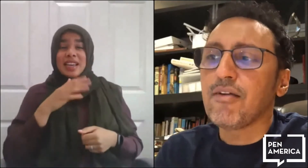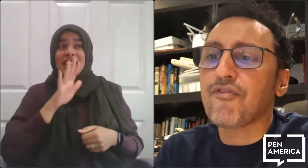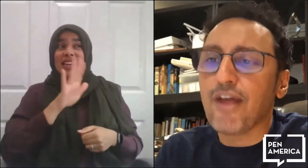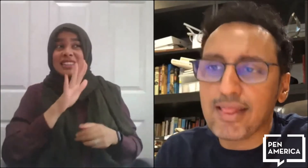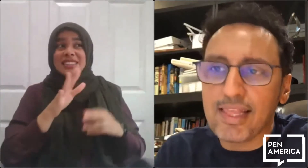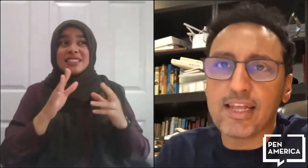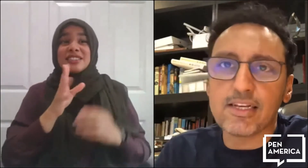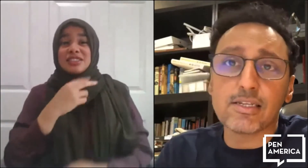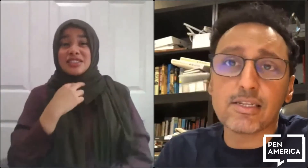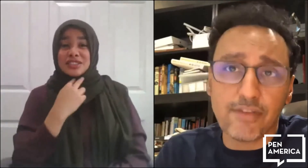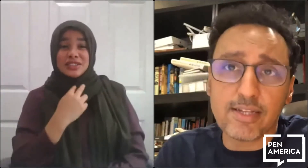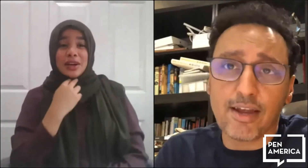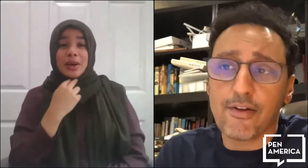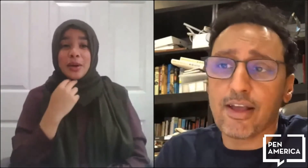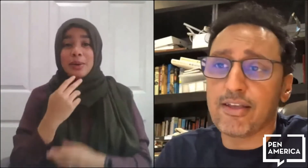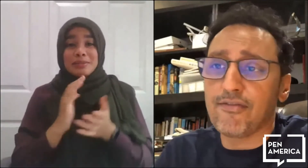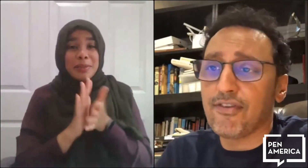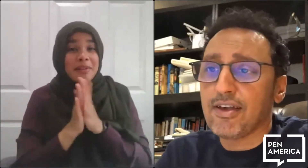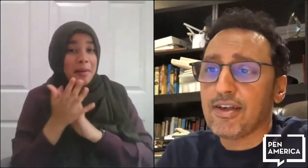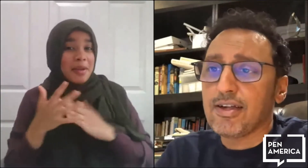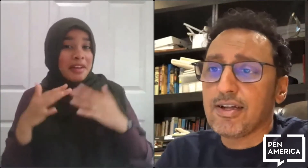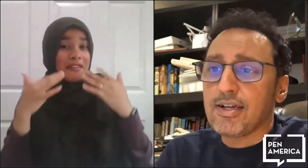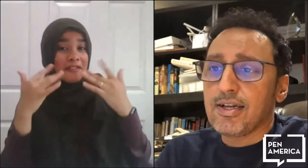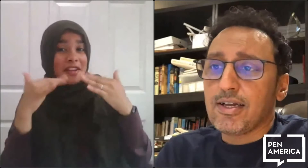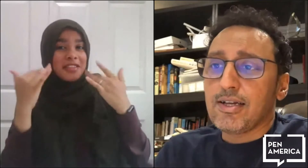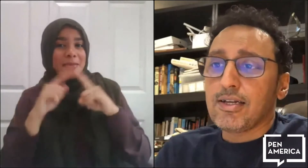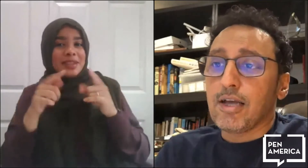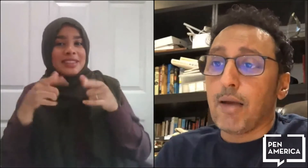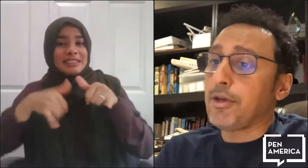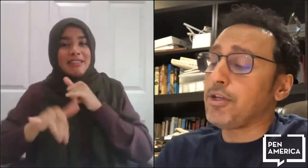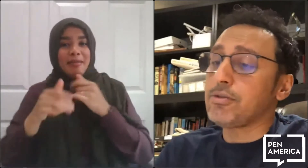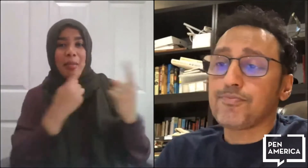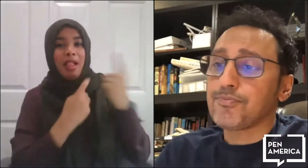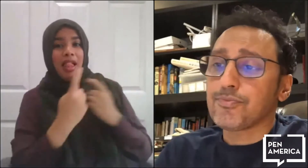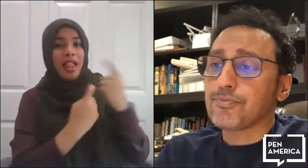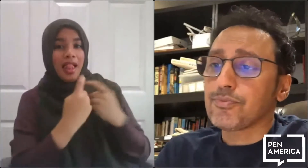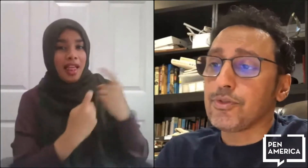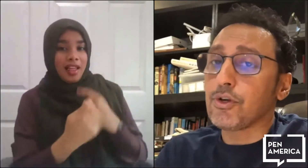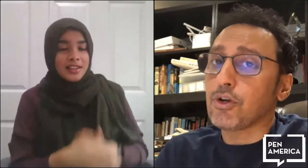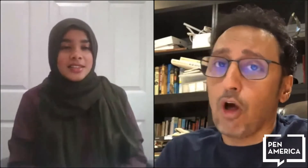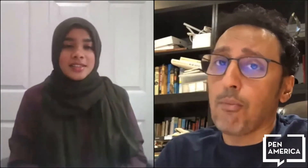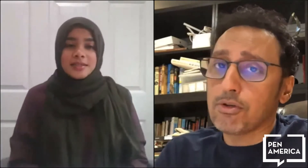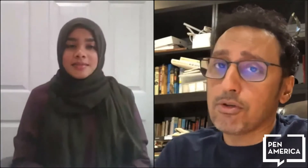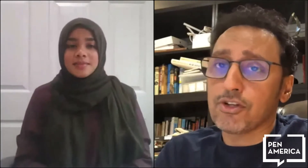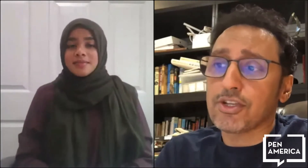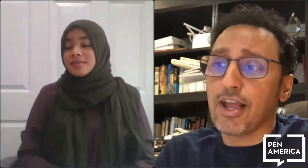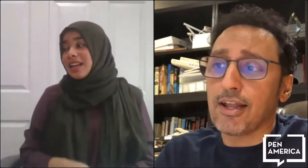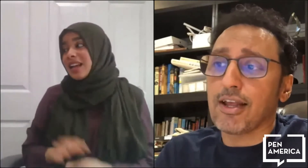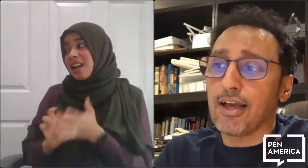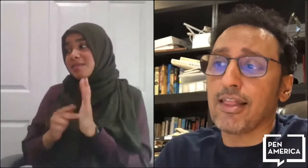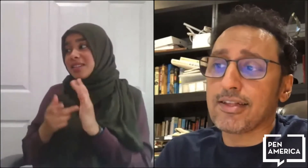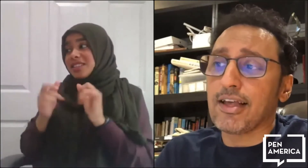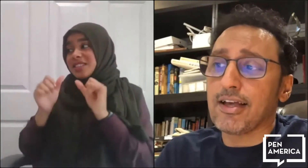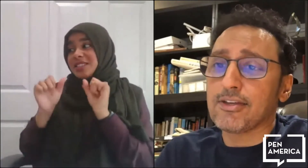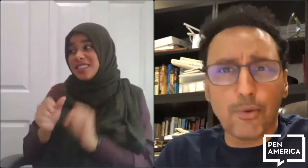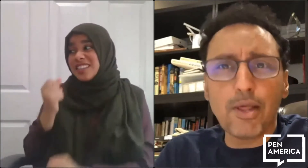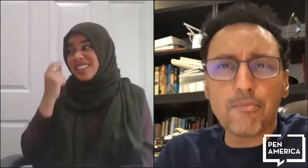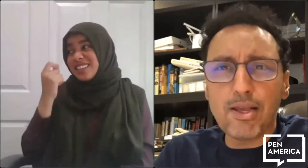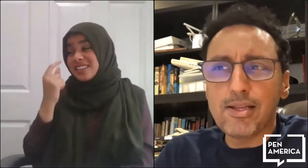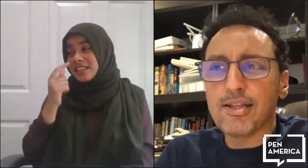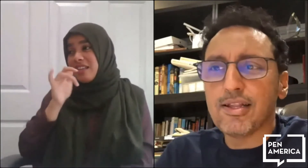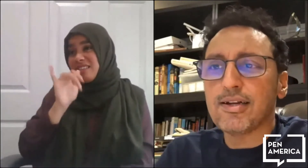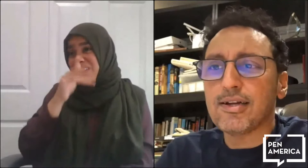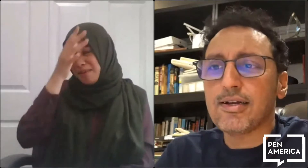ostensible friendliness of the interrogative. I mean, you can almost understand a guy like that. You know